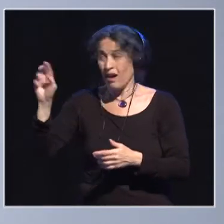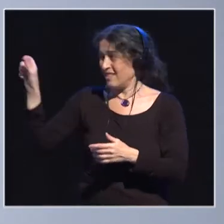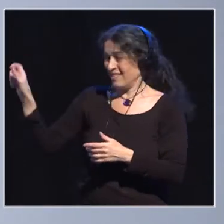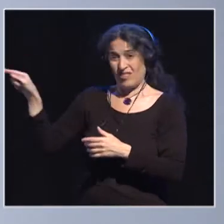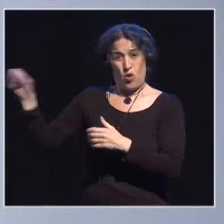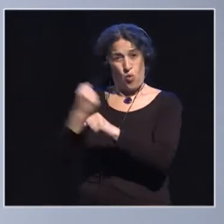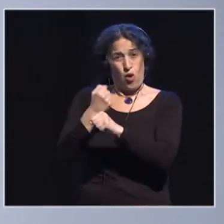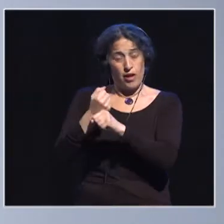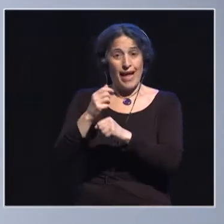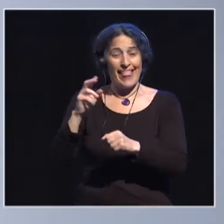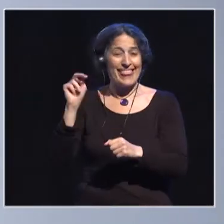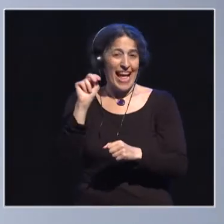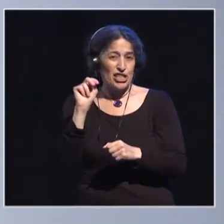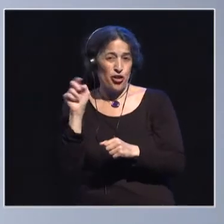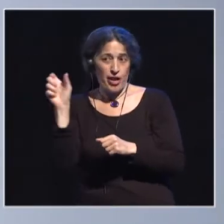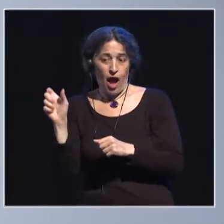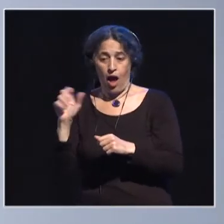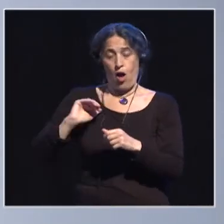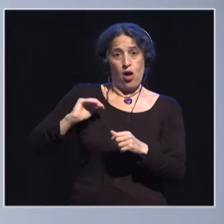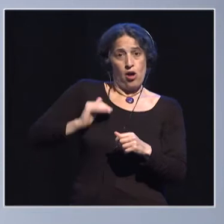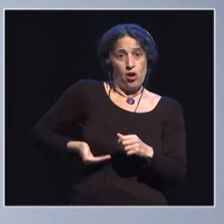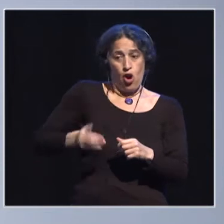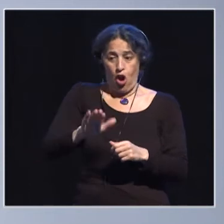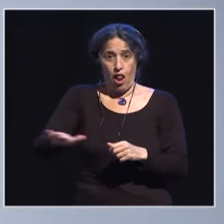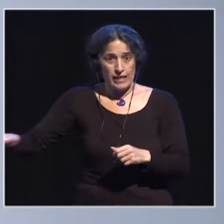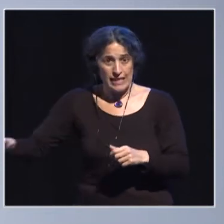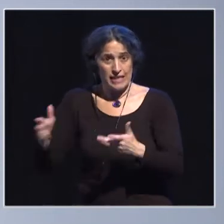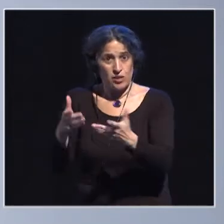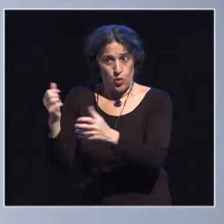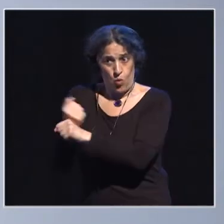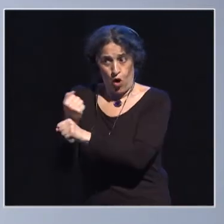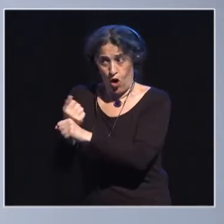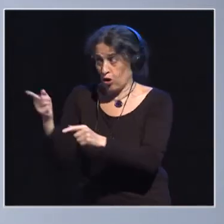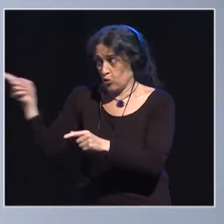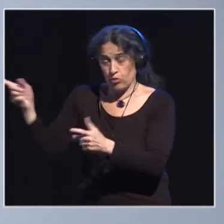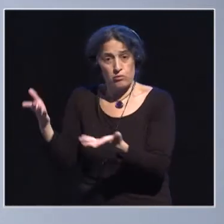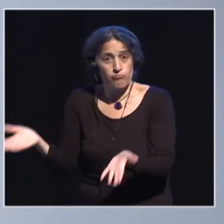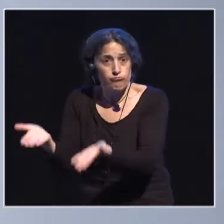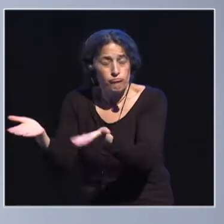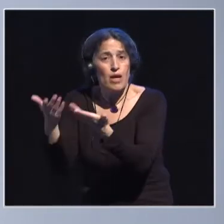Nigeria? What inspired you to start a system? Okay.